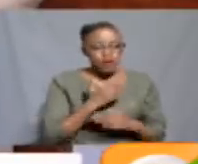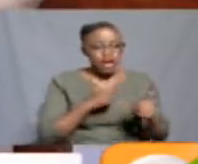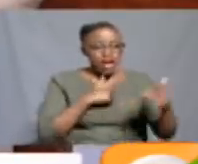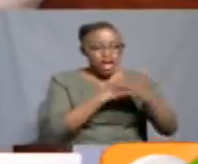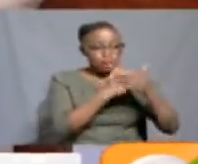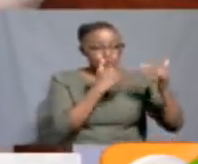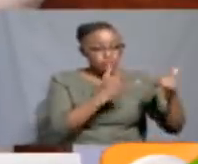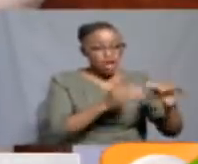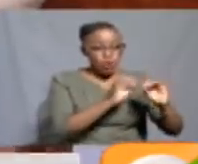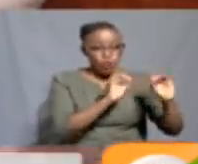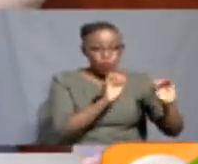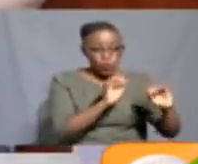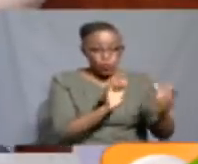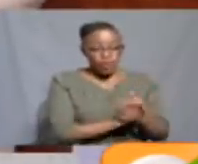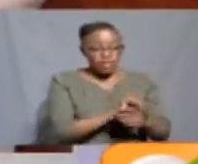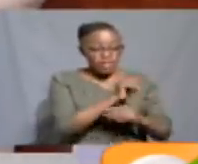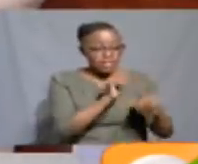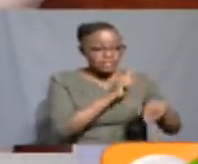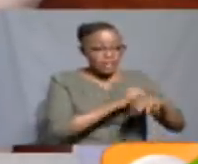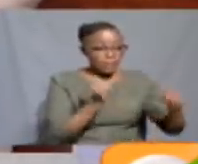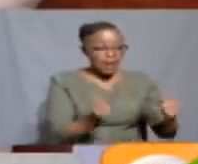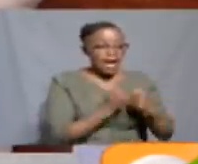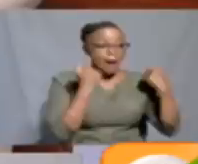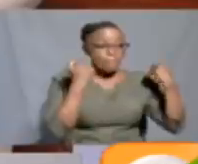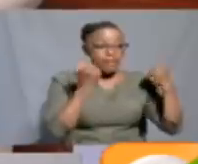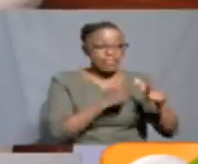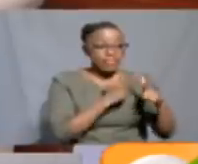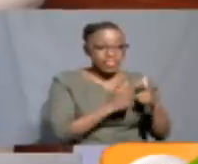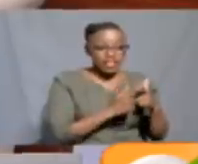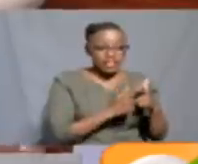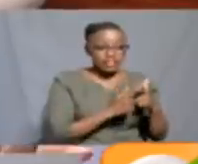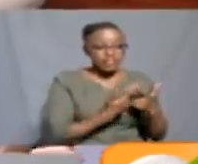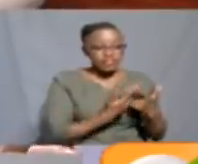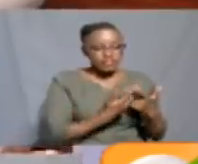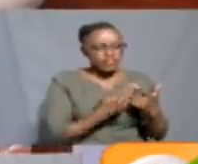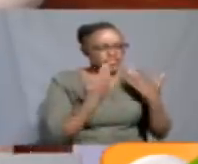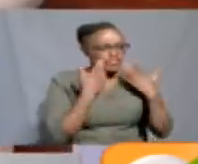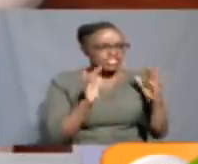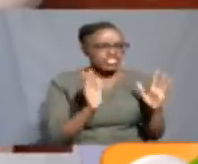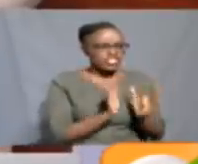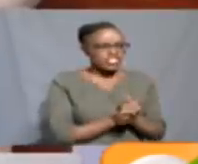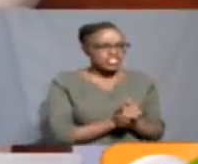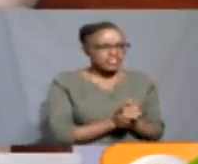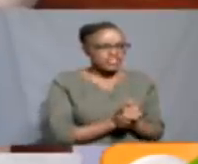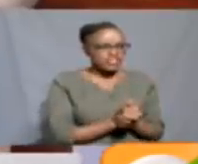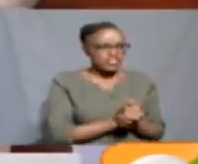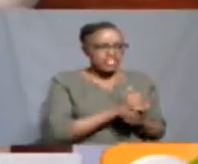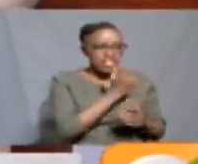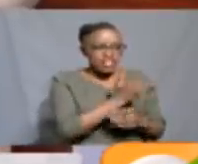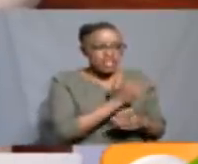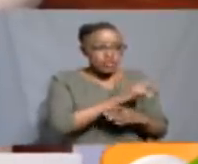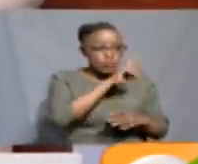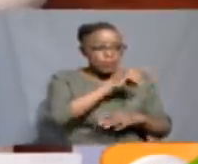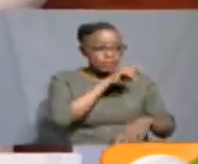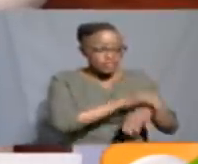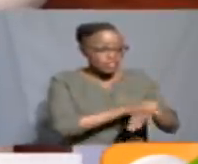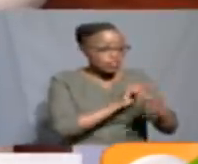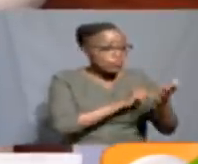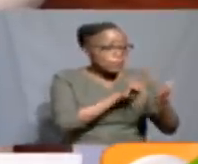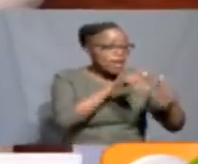there's no, once it has happened, the milk is spilled, that's it. Now you've got to find out how you're going to pay